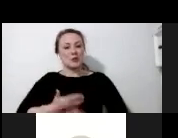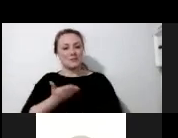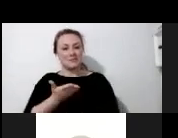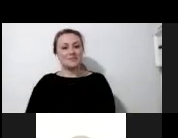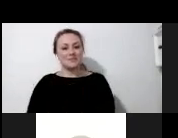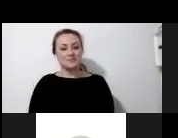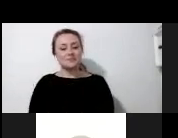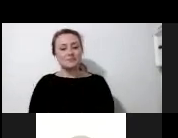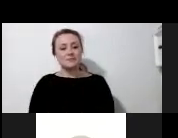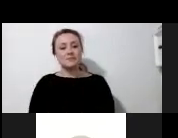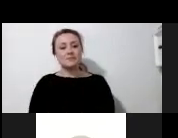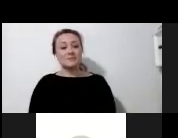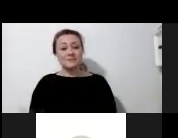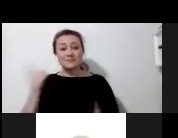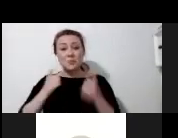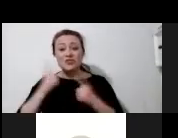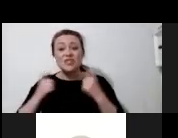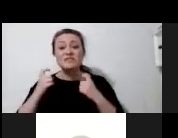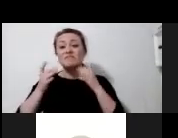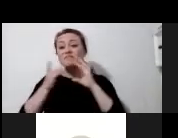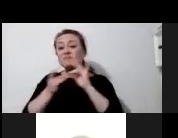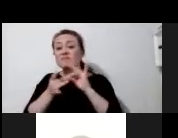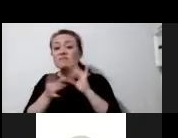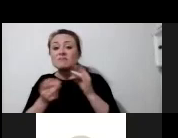So I just say, any questions or comments?